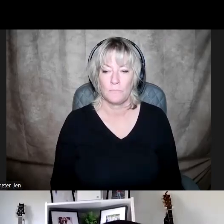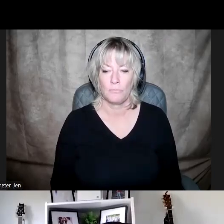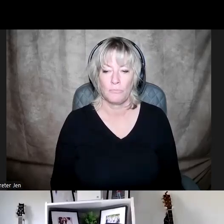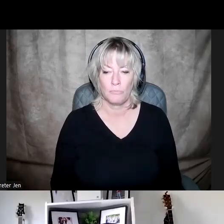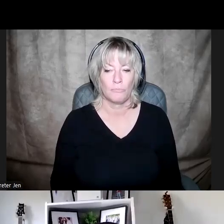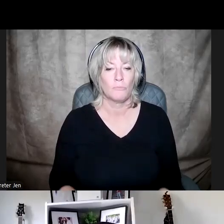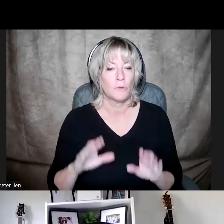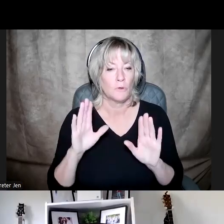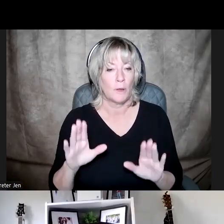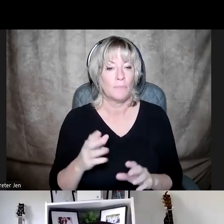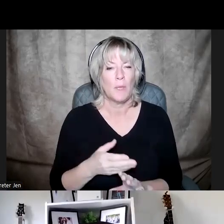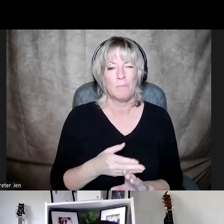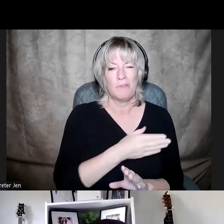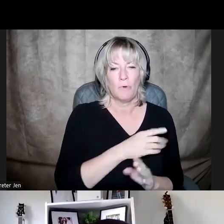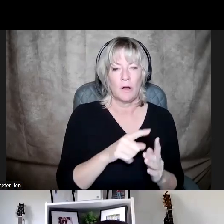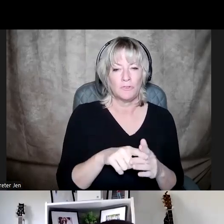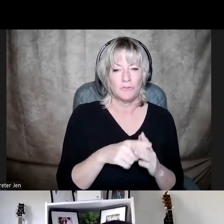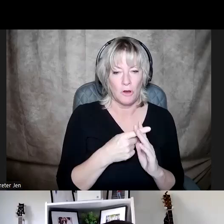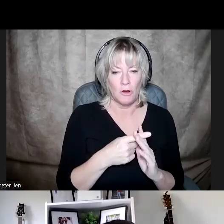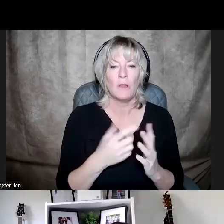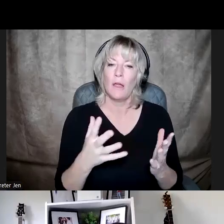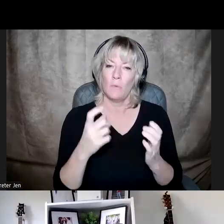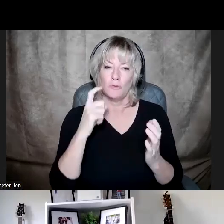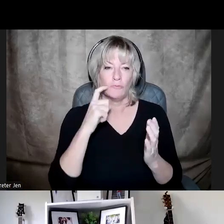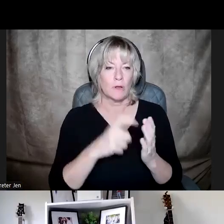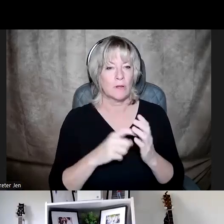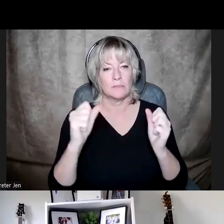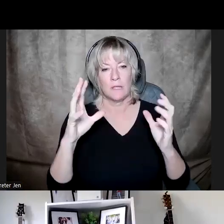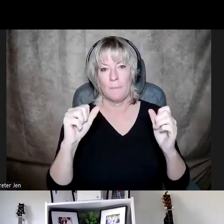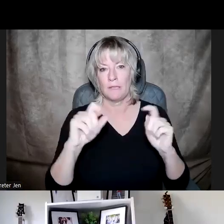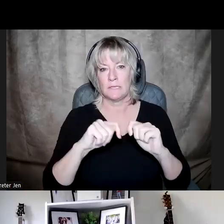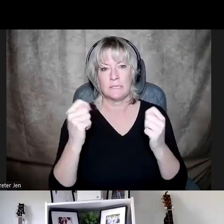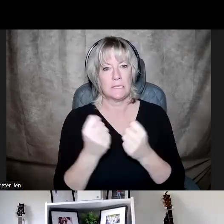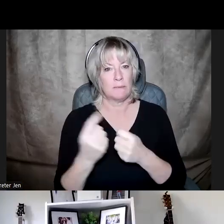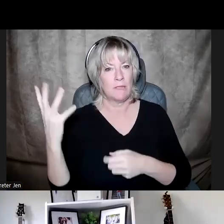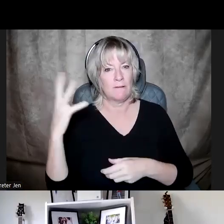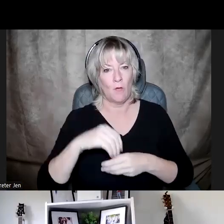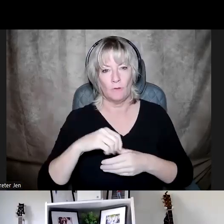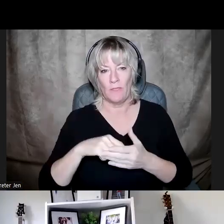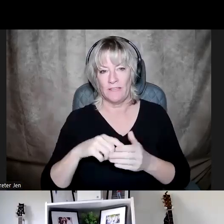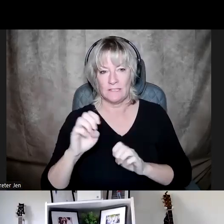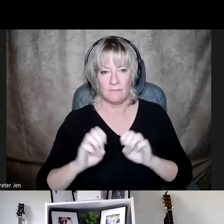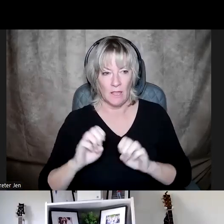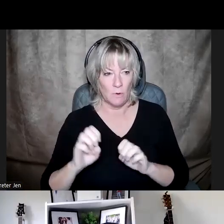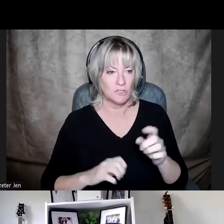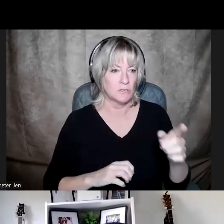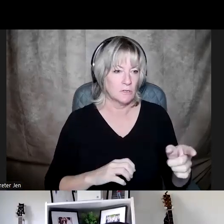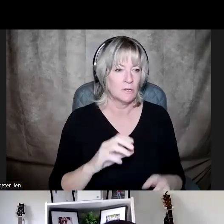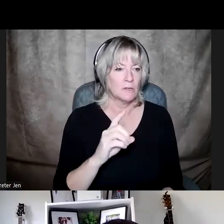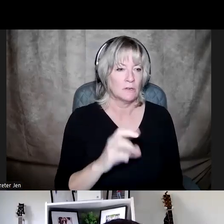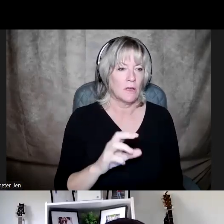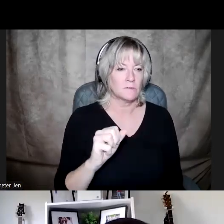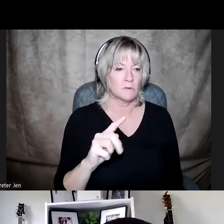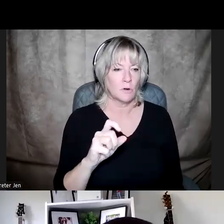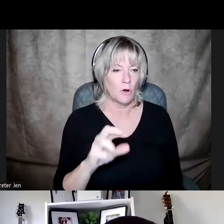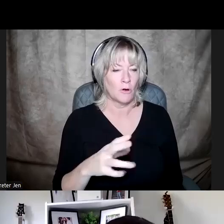Great. And yeah, before I get going, as always, I'd just like to recognize the amazing team that's been involved in this evaluation, not least Dr. Cameron Carter and Dr. Melnico, who are